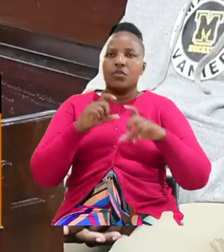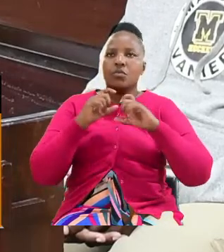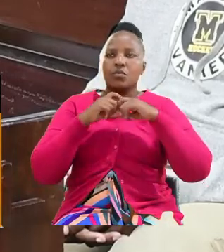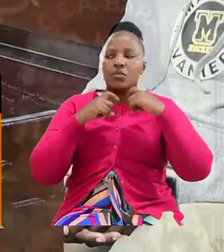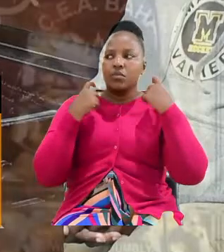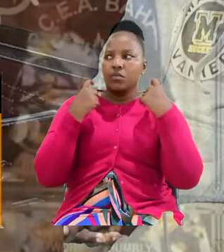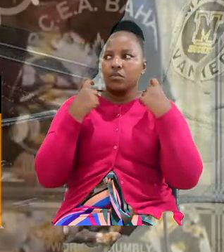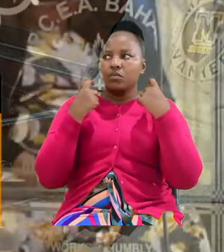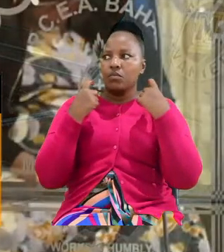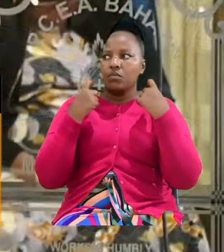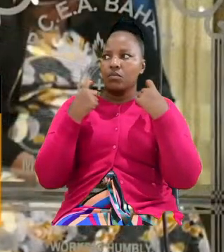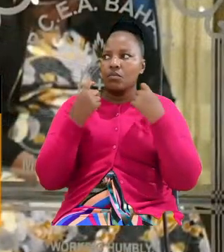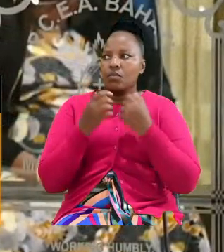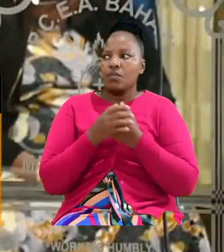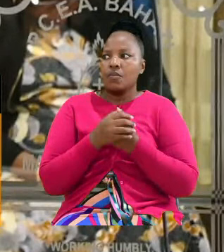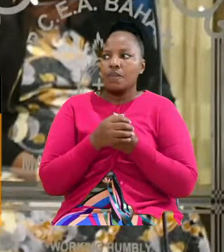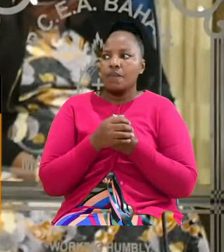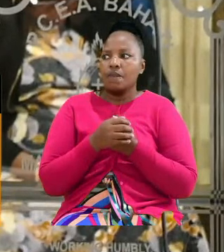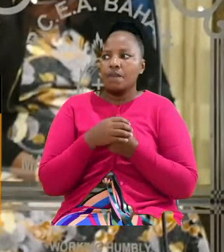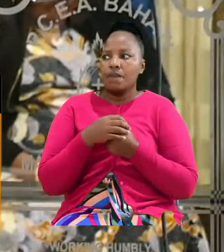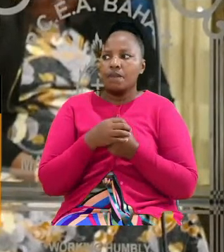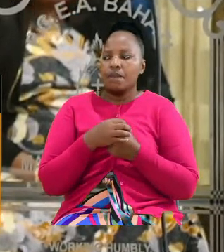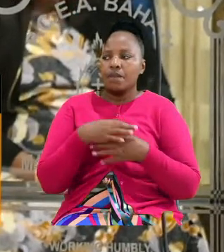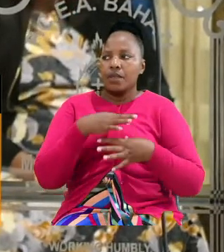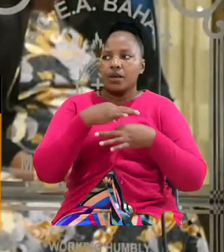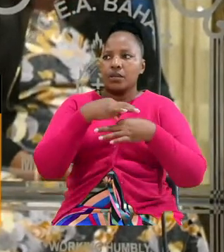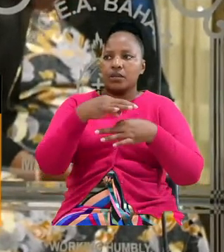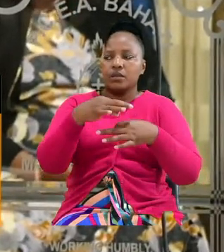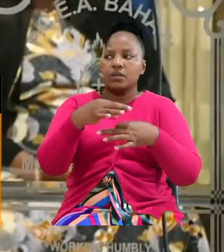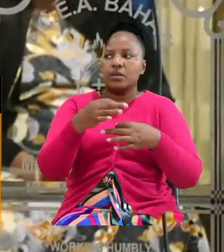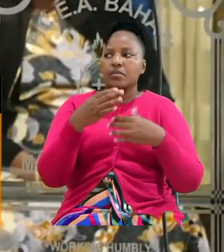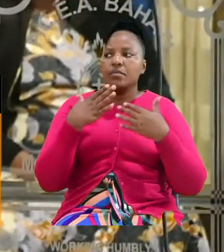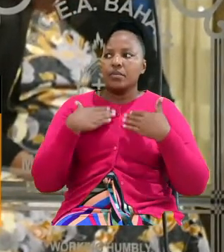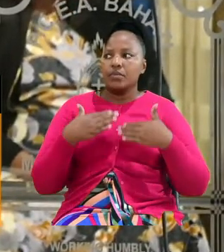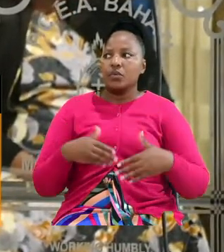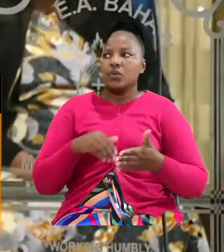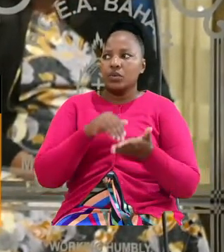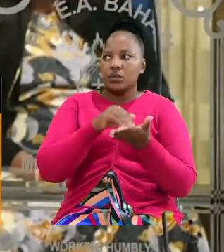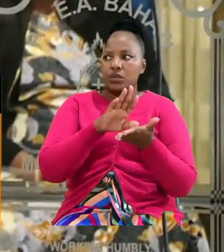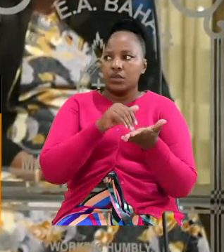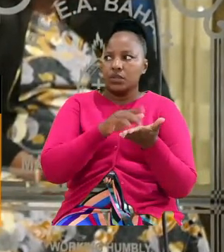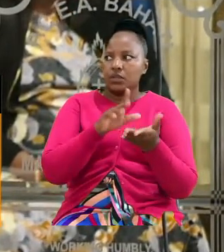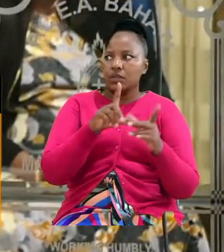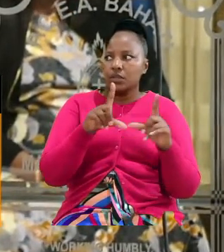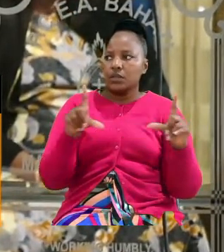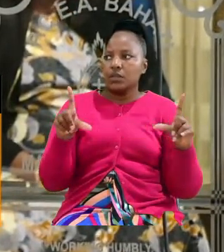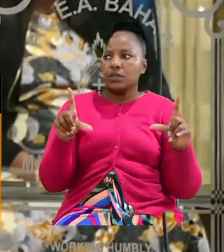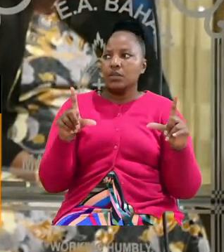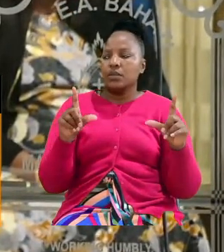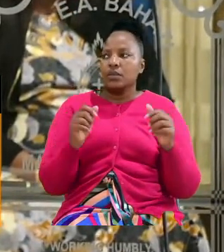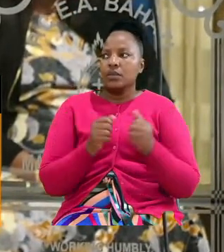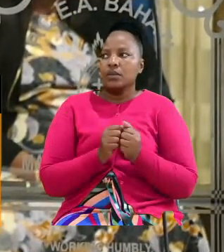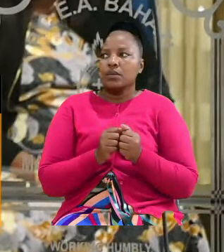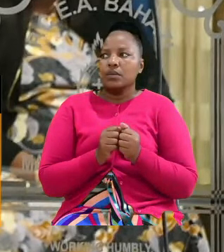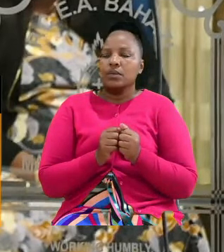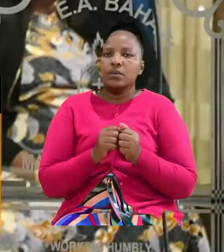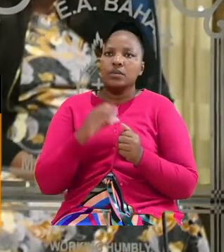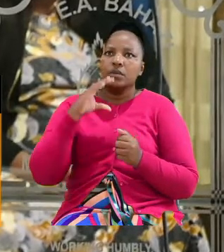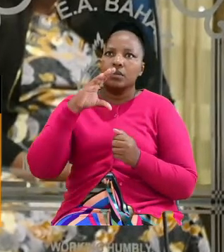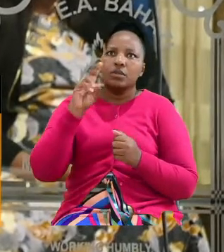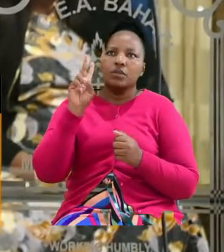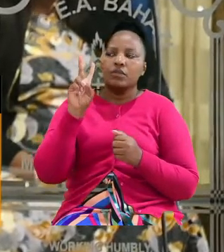a pastor. Interested and qualified candidates should send their application letter with detailed CV